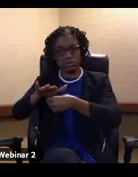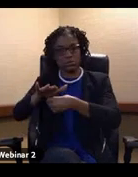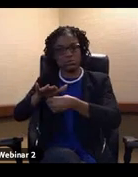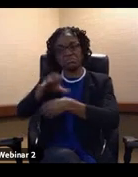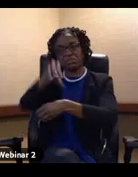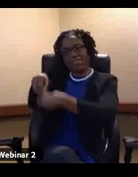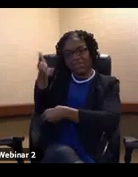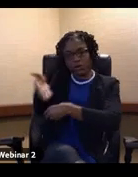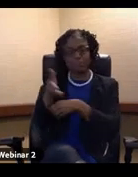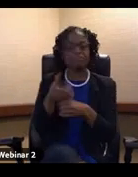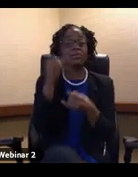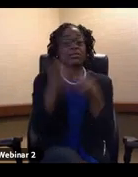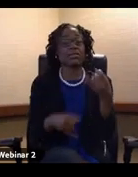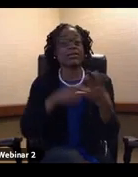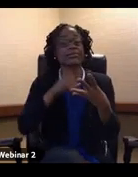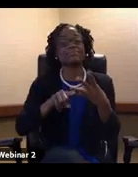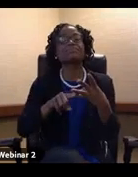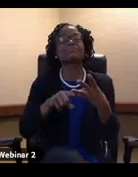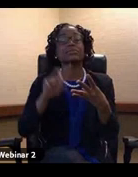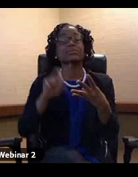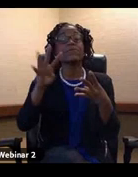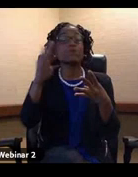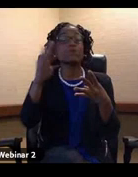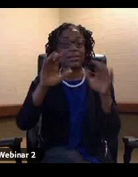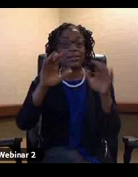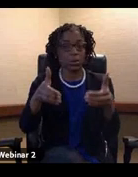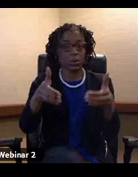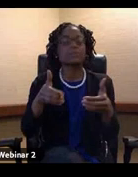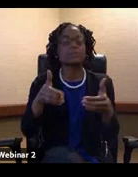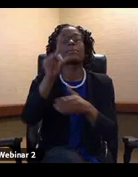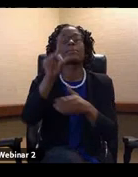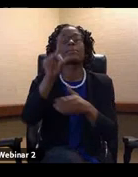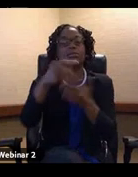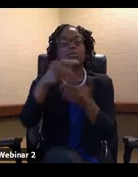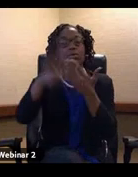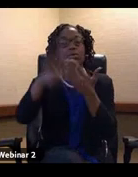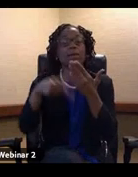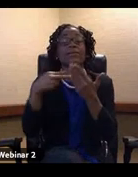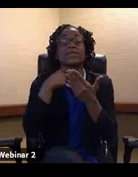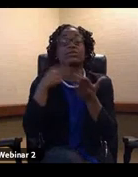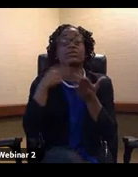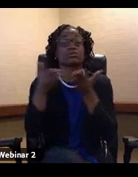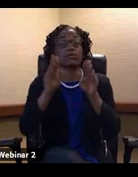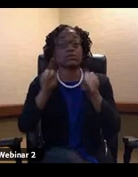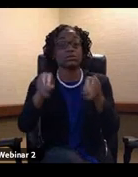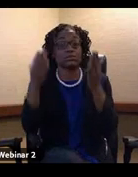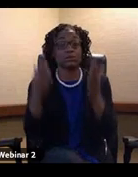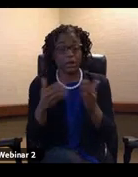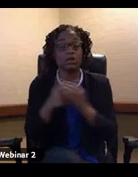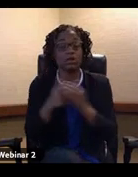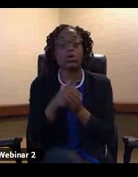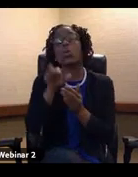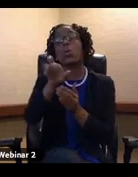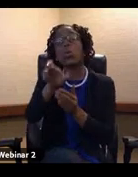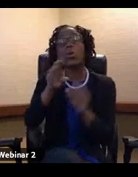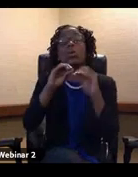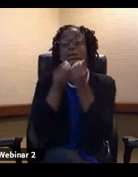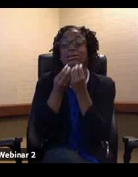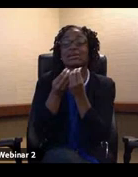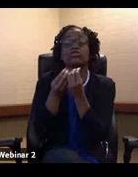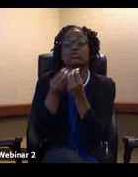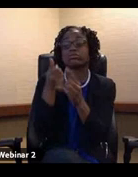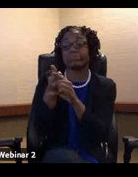And the last eligible, the 4th category, are the disability programs, where the victim service provider or